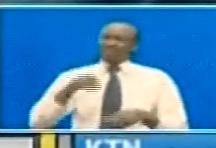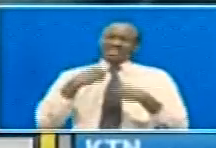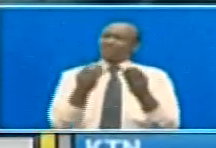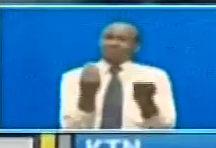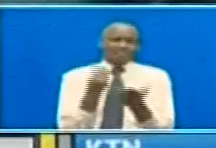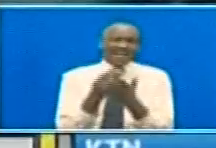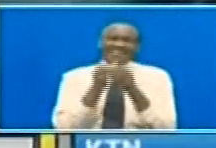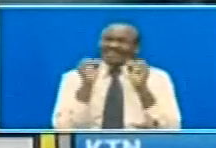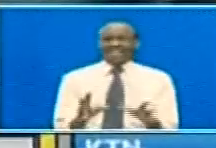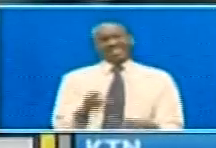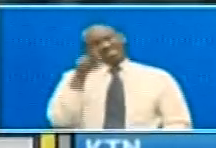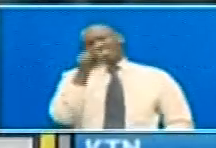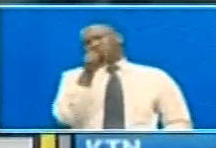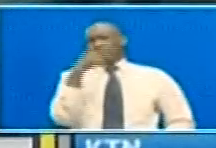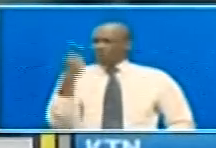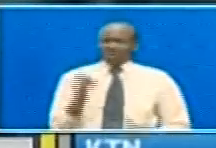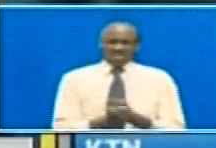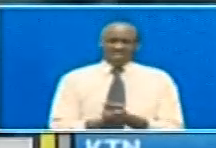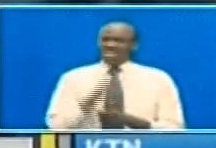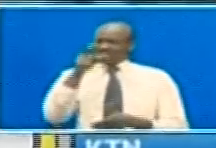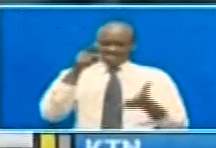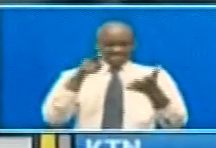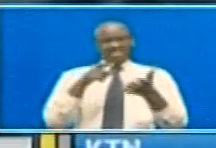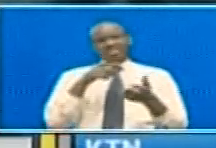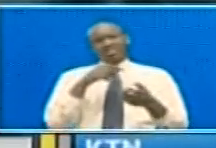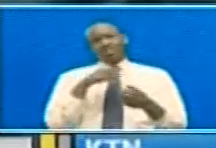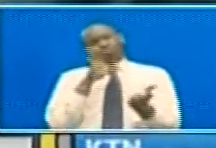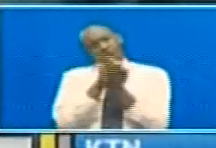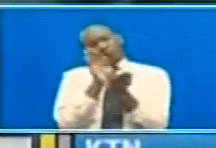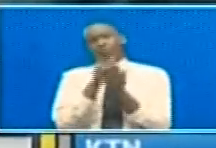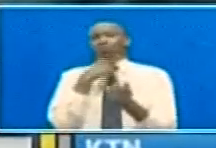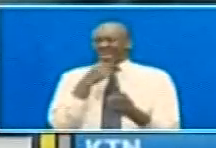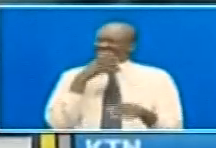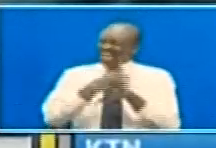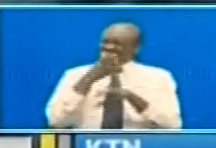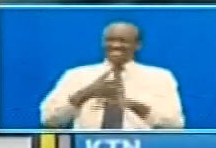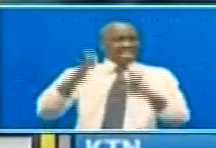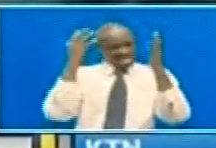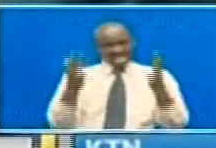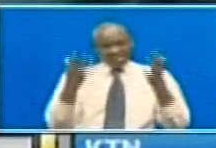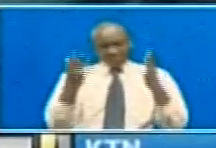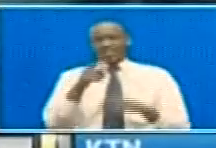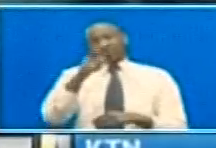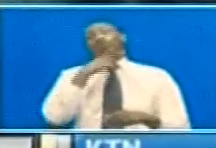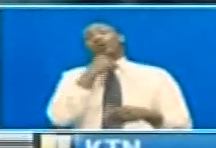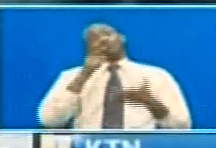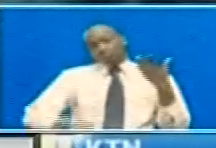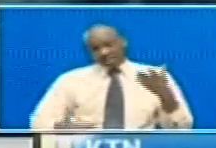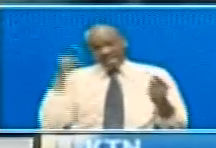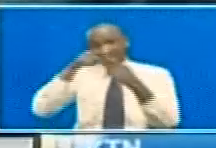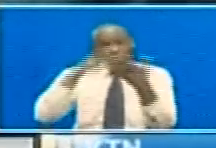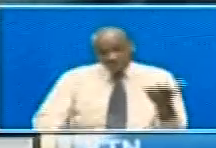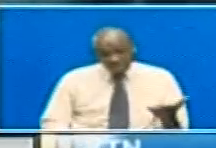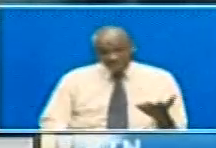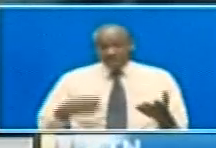money. And this allegation is total lies. it is calculated to